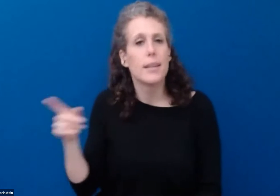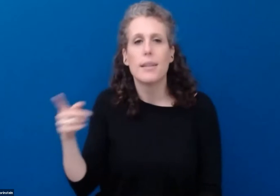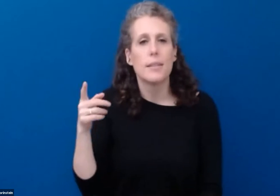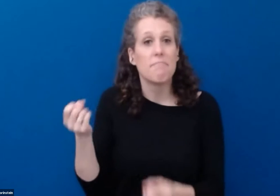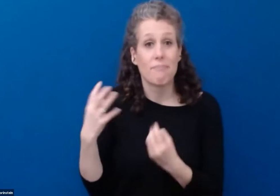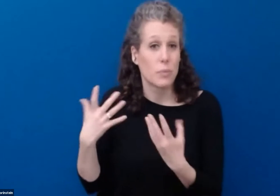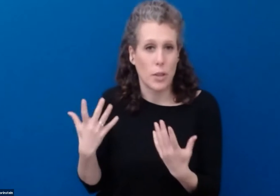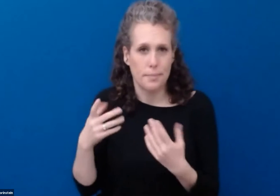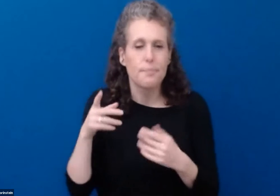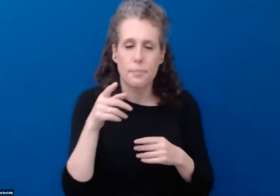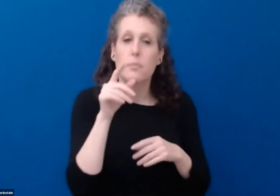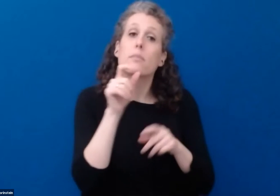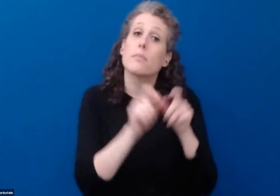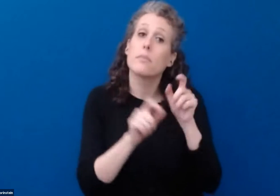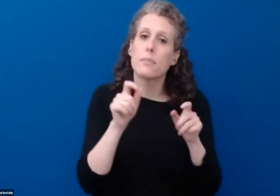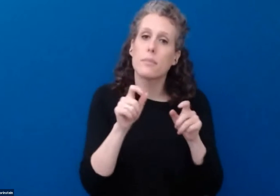people who have